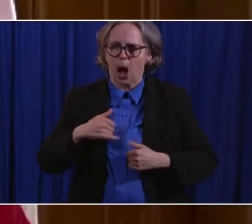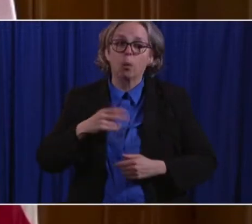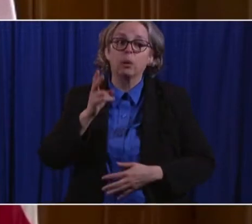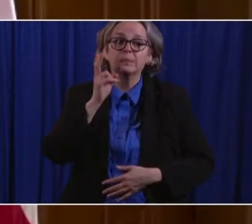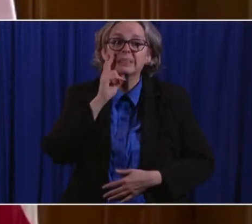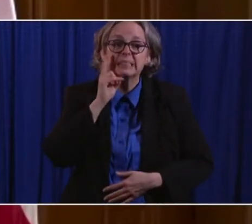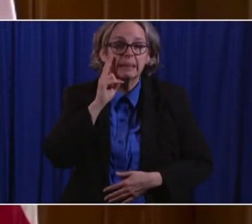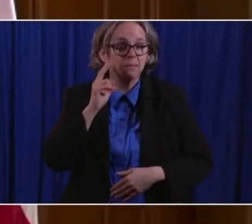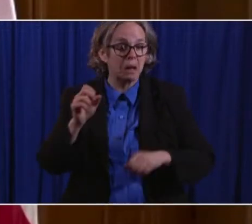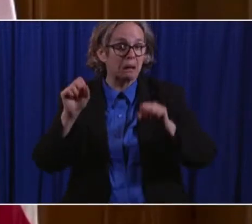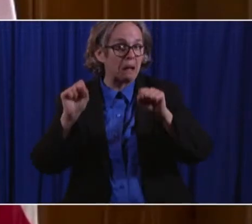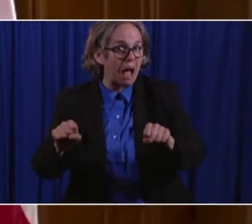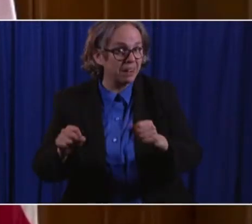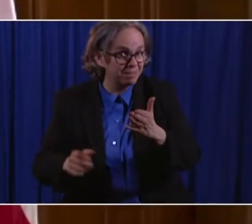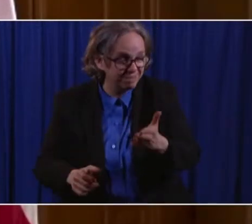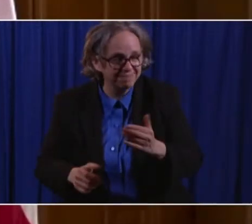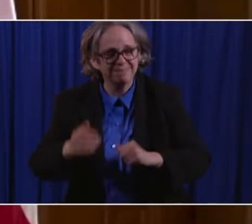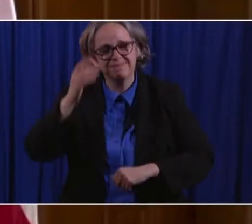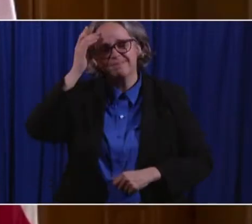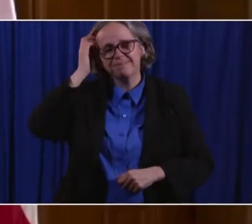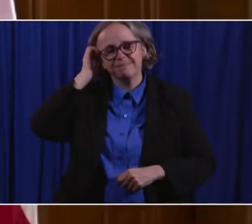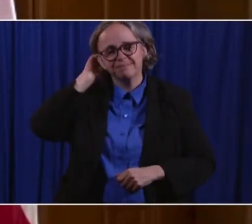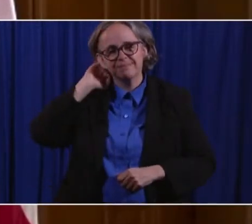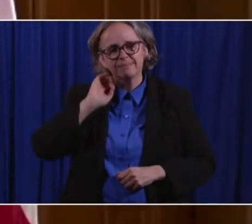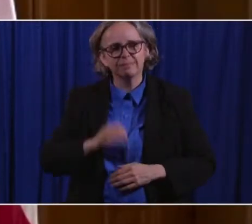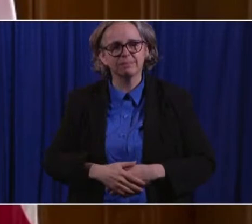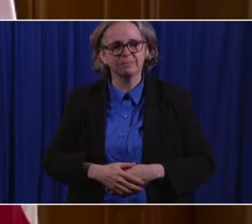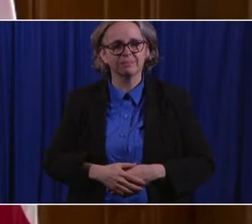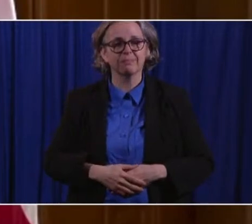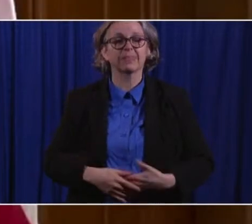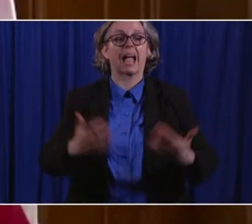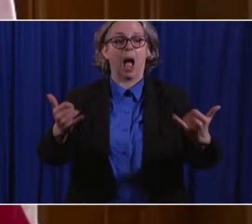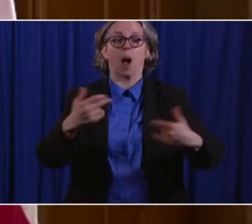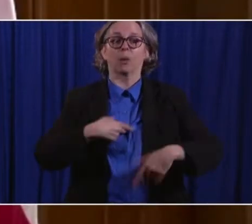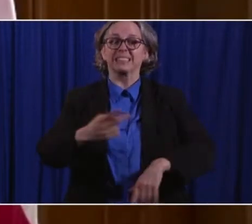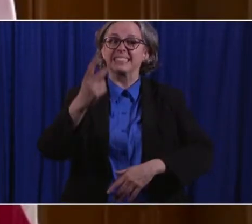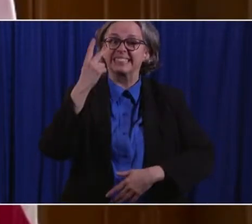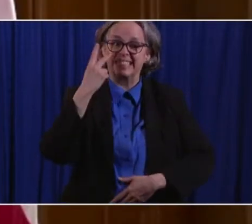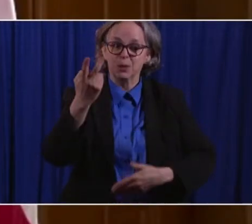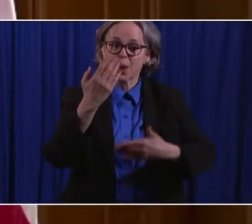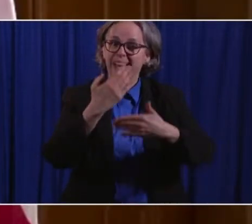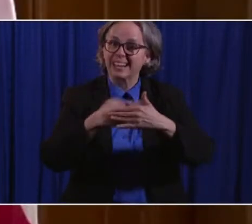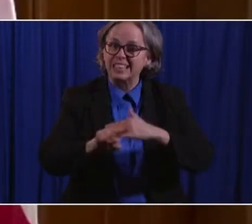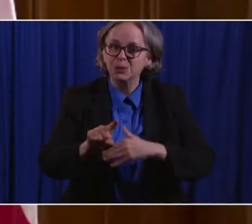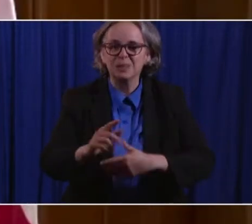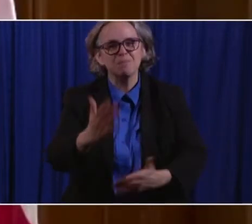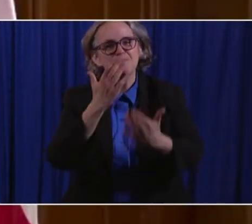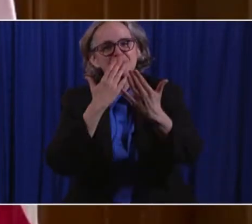So we look forward to seeing everybody next week. Thank you very much.